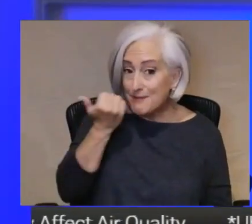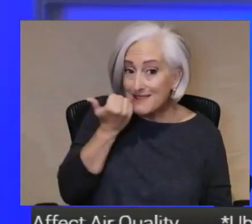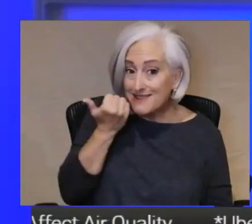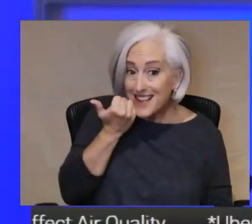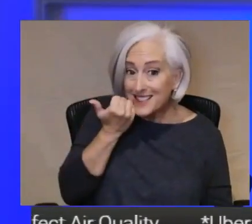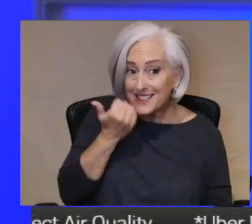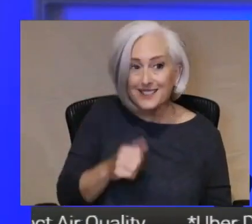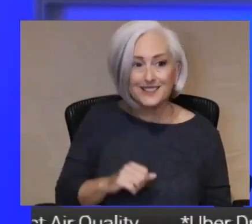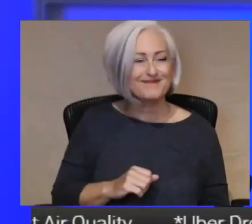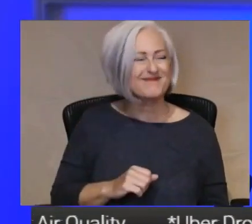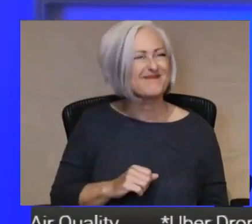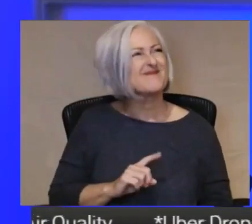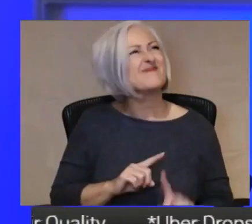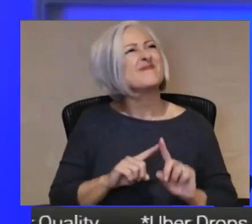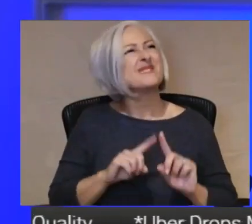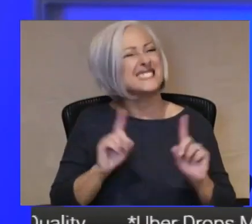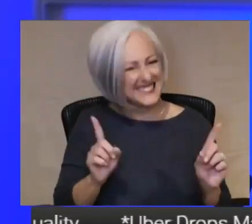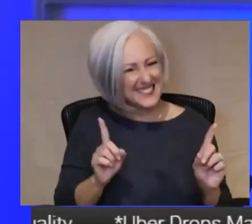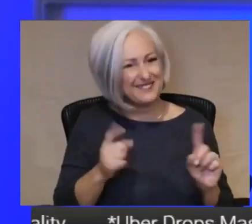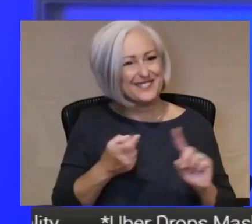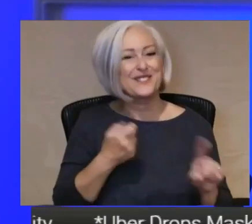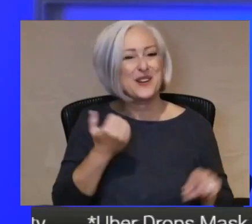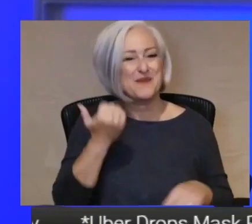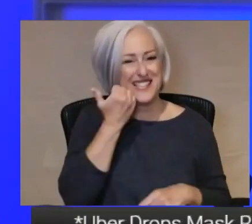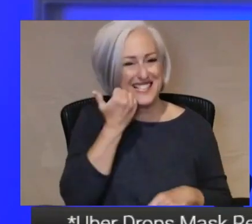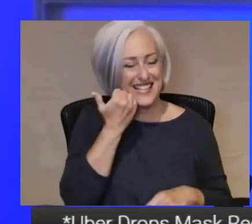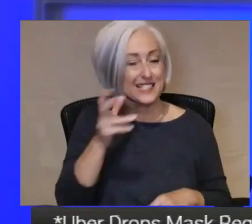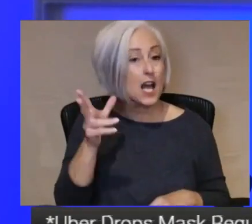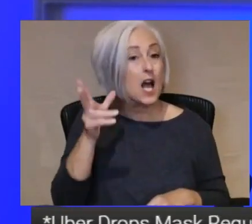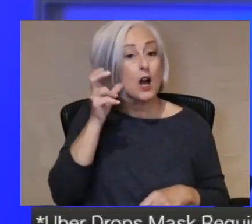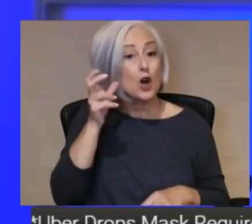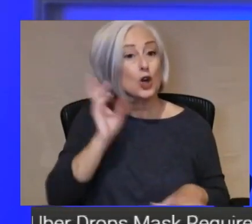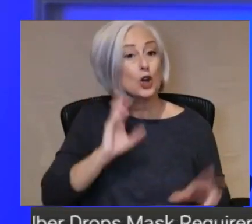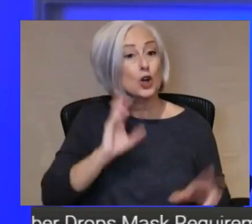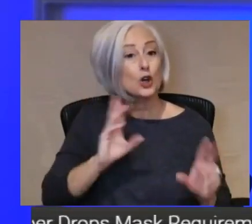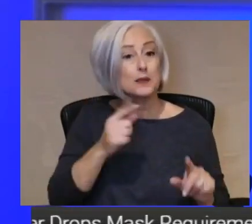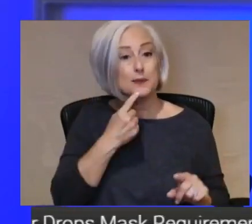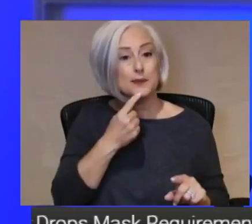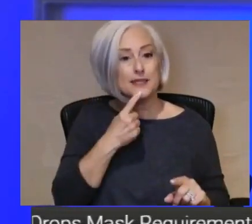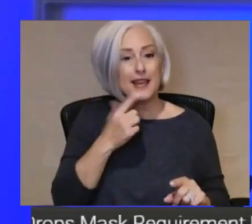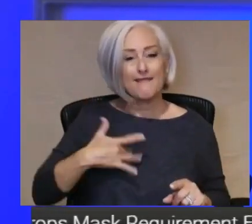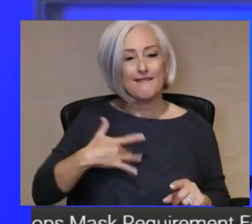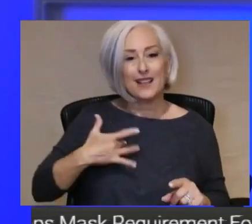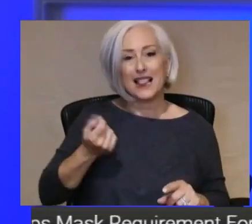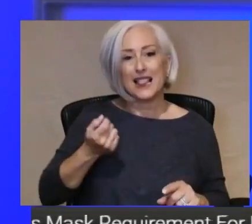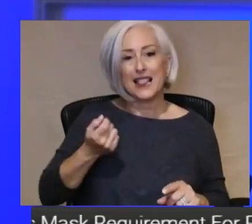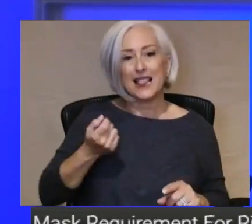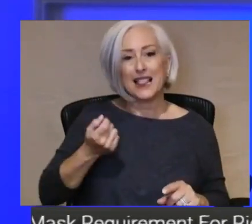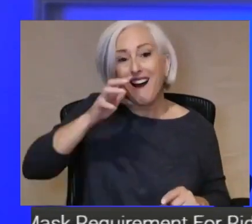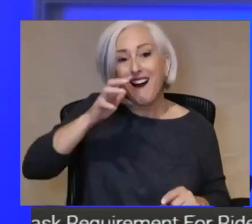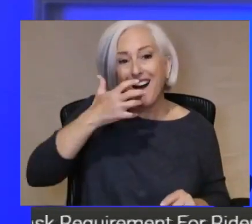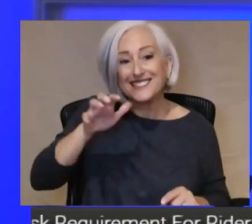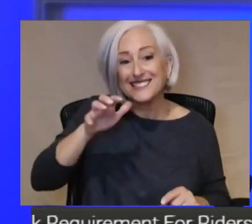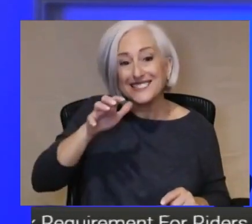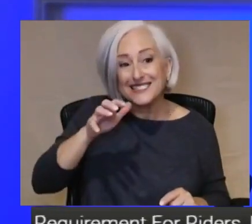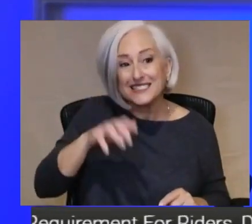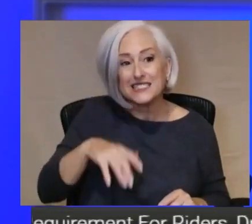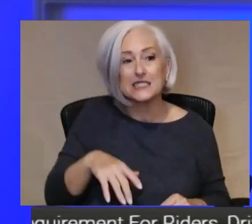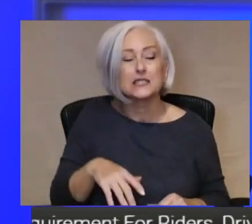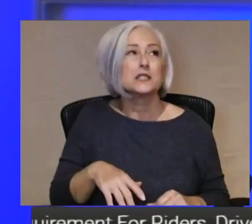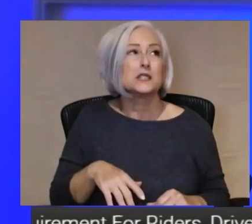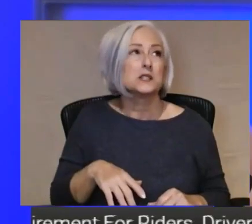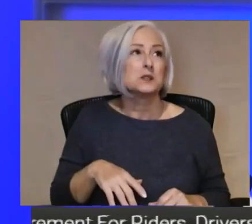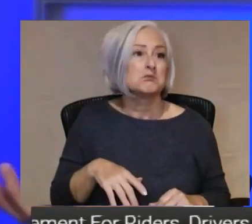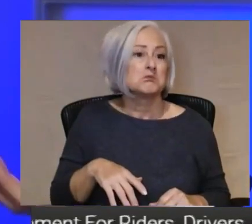Different. It's different from going to the dentist. I've heard people say it sometimes feels a little hot, a little like heating sensation. So